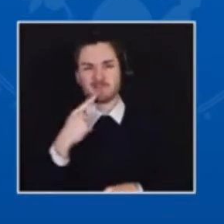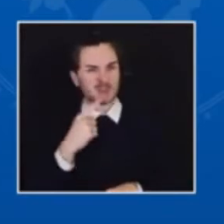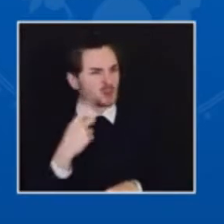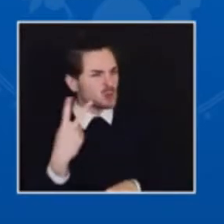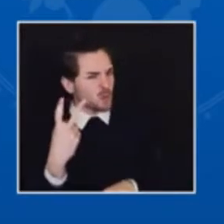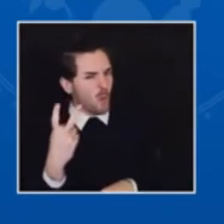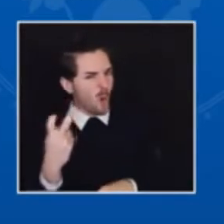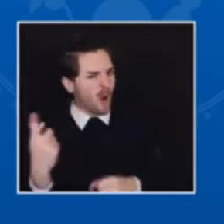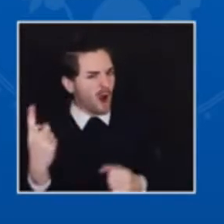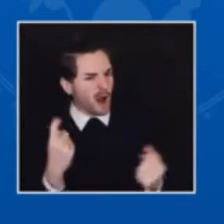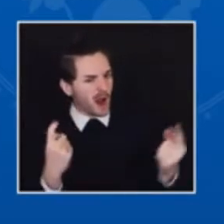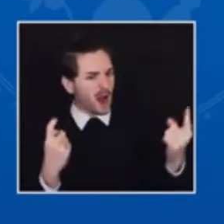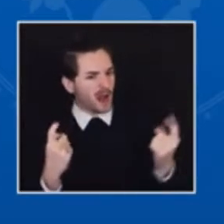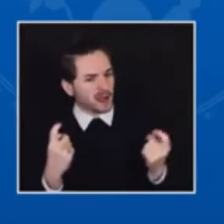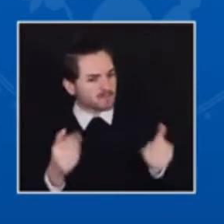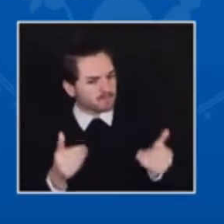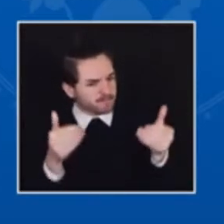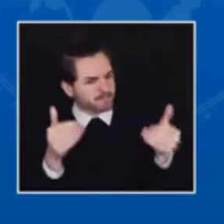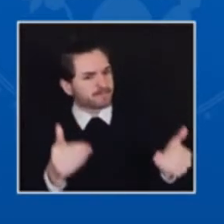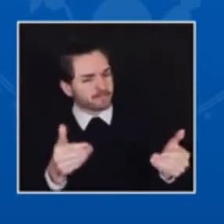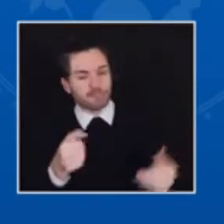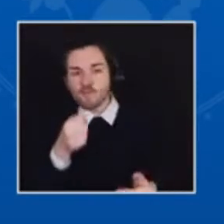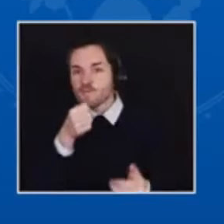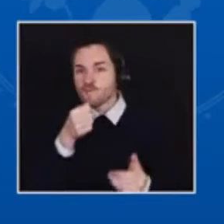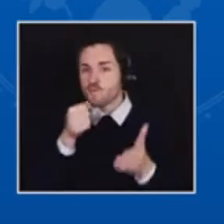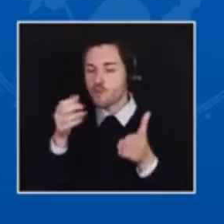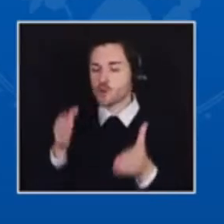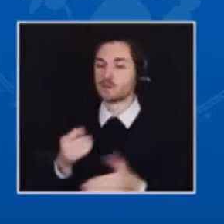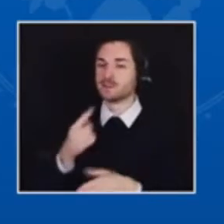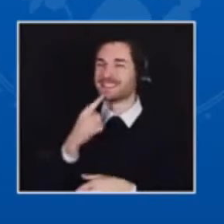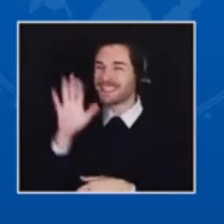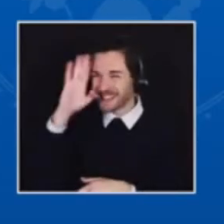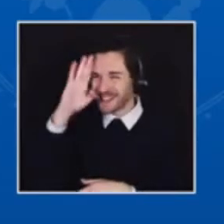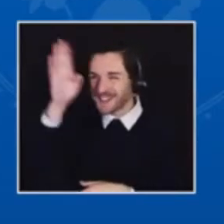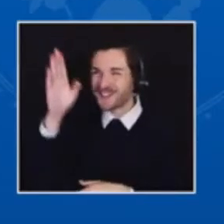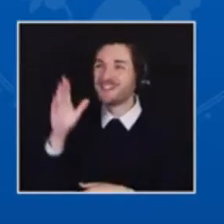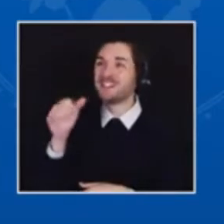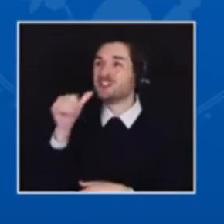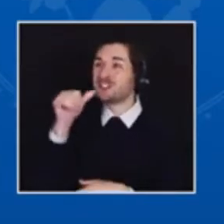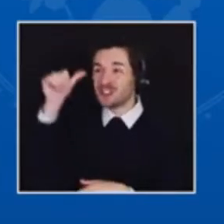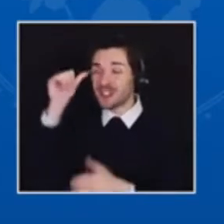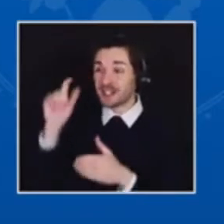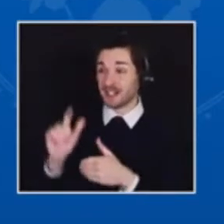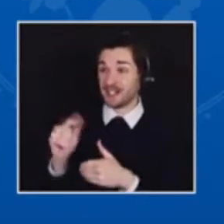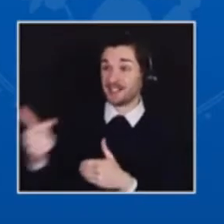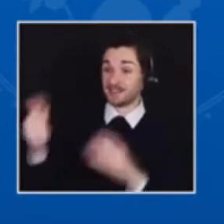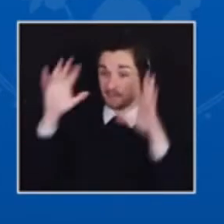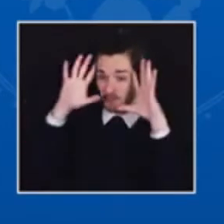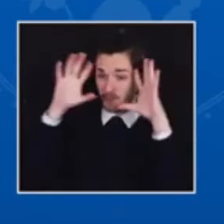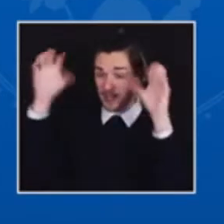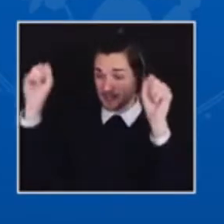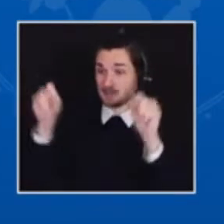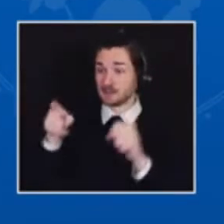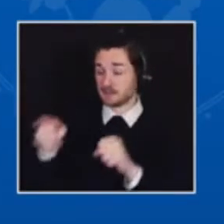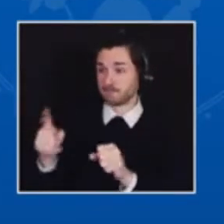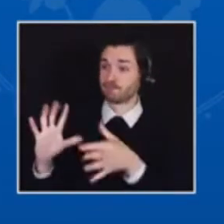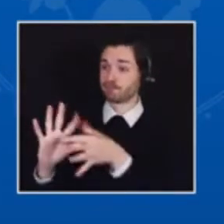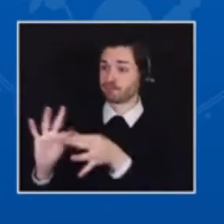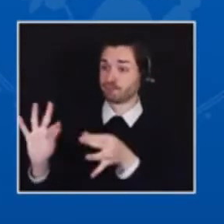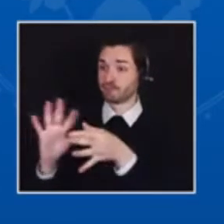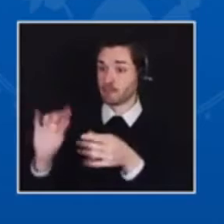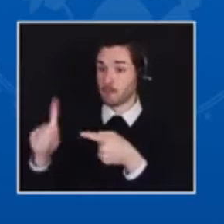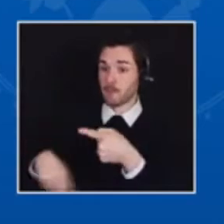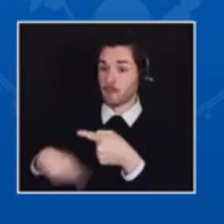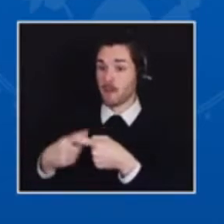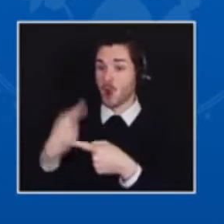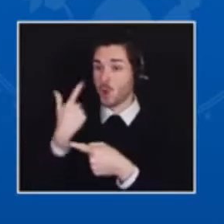ourlet sign hi there um yesterday the president-elect talked a little bit about his cabinet selections and I was wondering if you'd